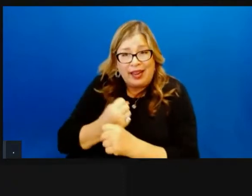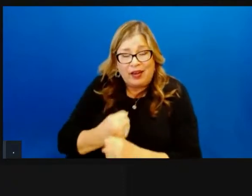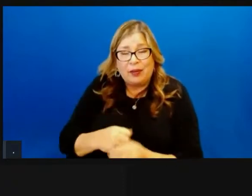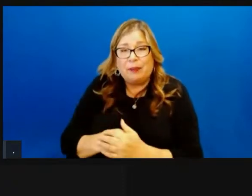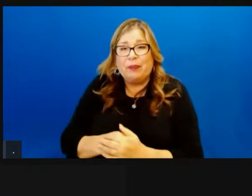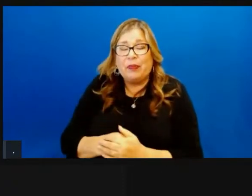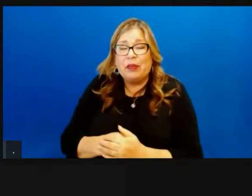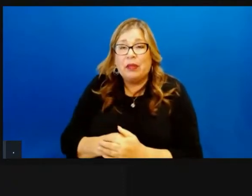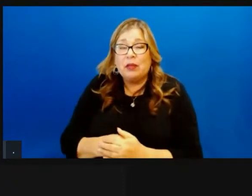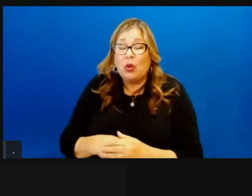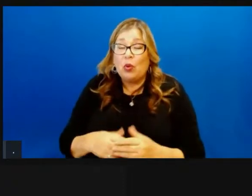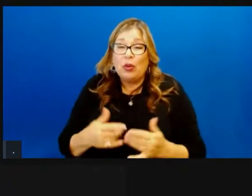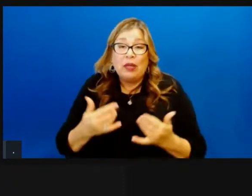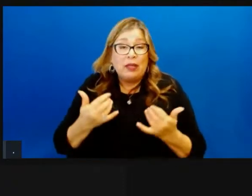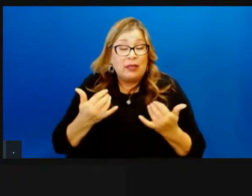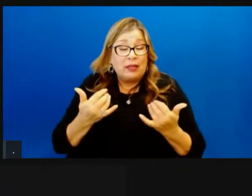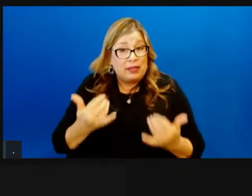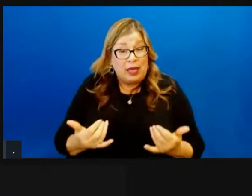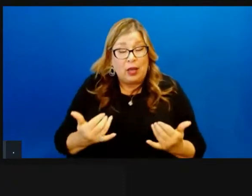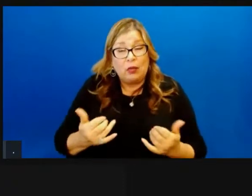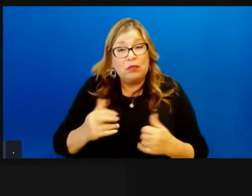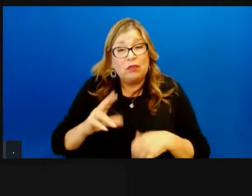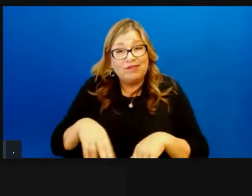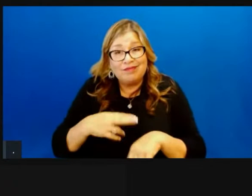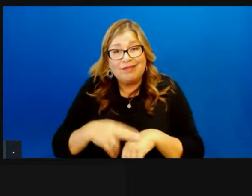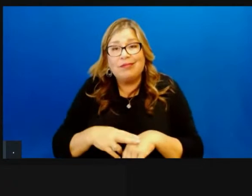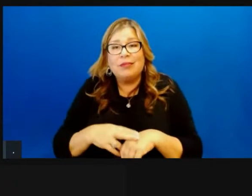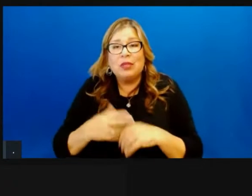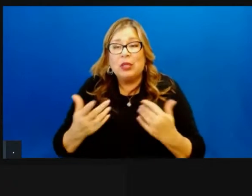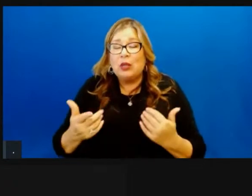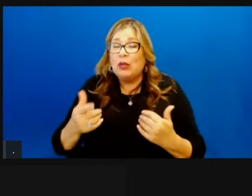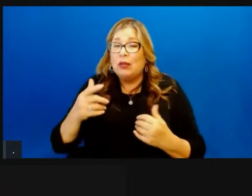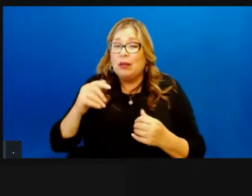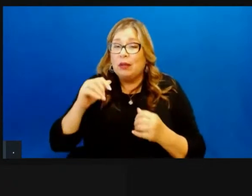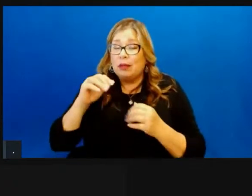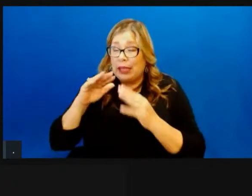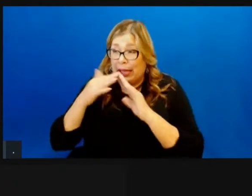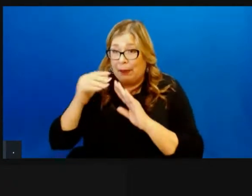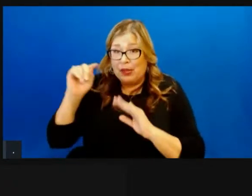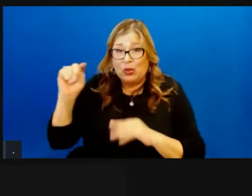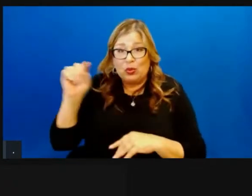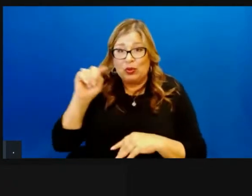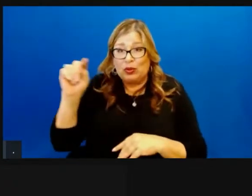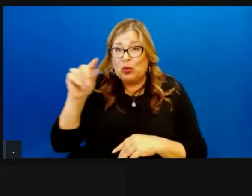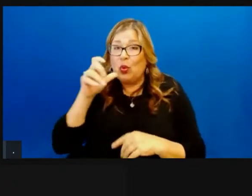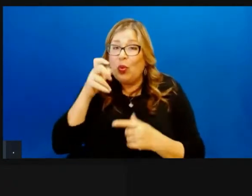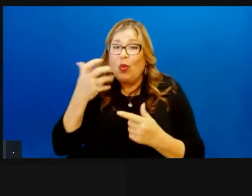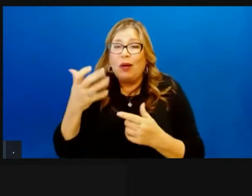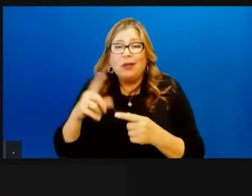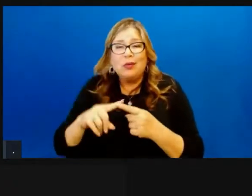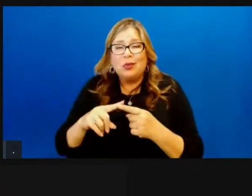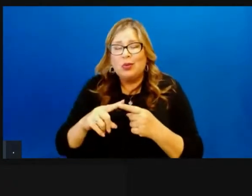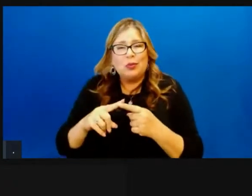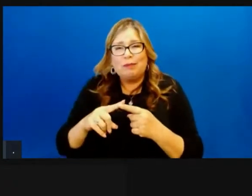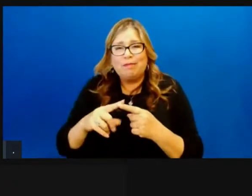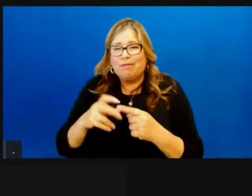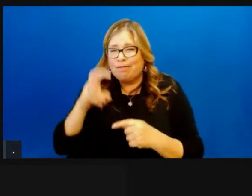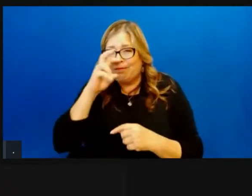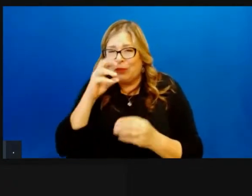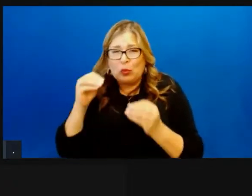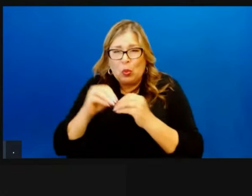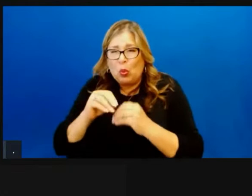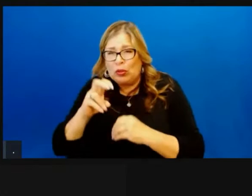there has been throughout, that communities that want to add additional layers of protection as they see